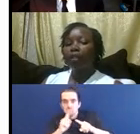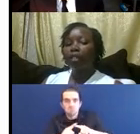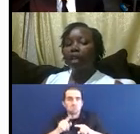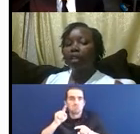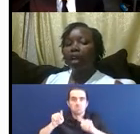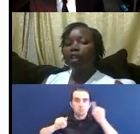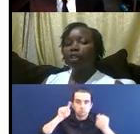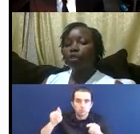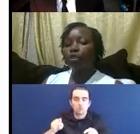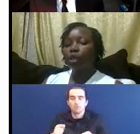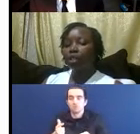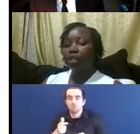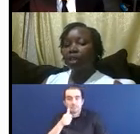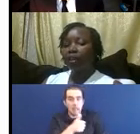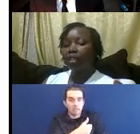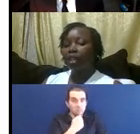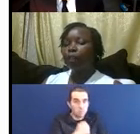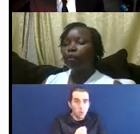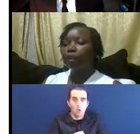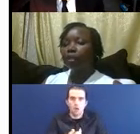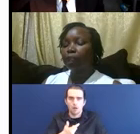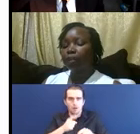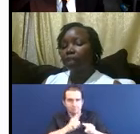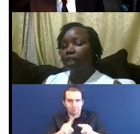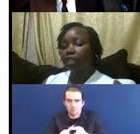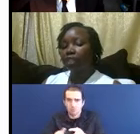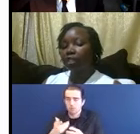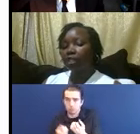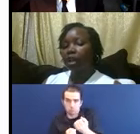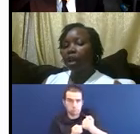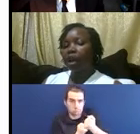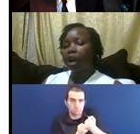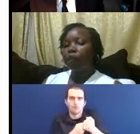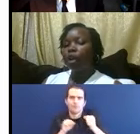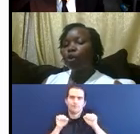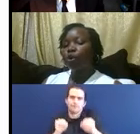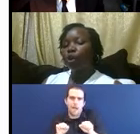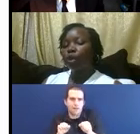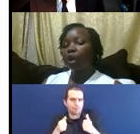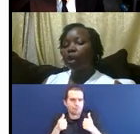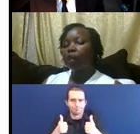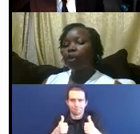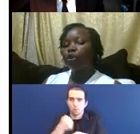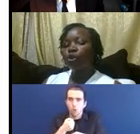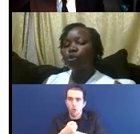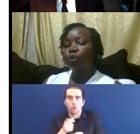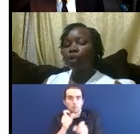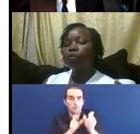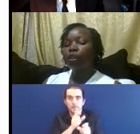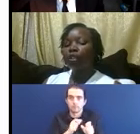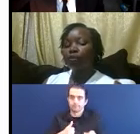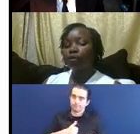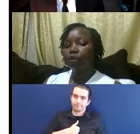be addressed, and the actions to address the current employment gaps and challenges are well known and have been shown to